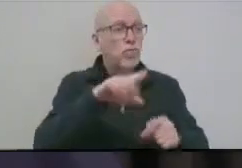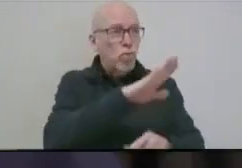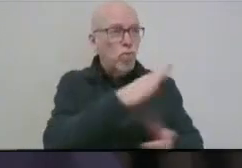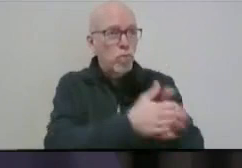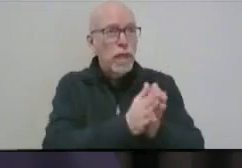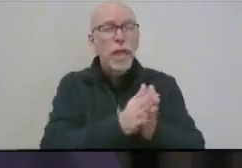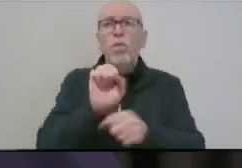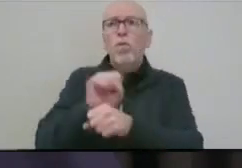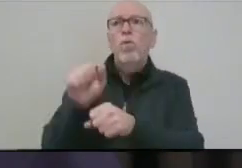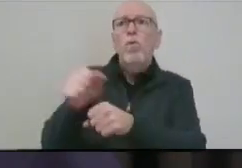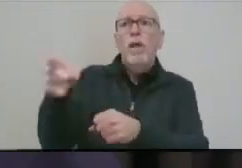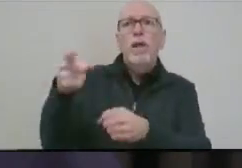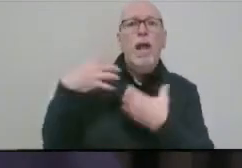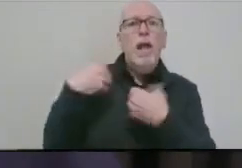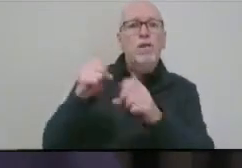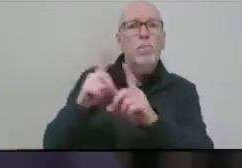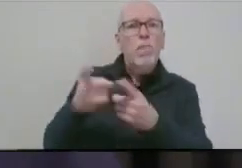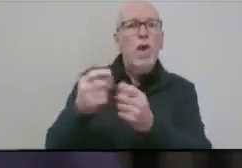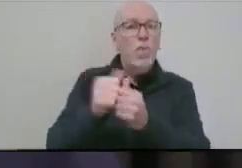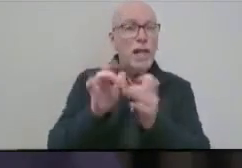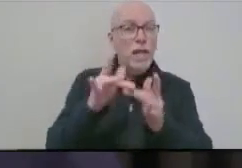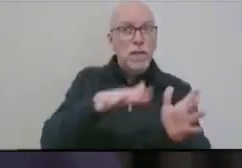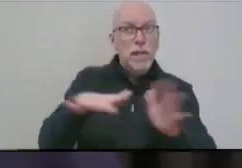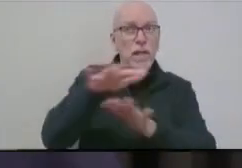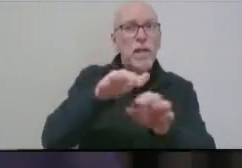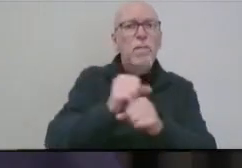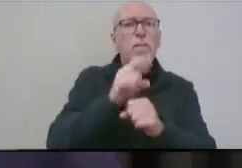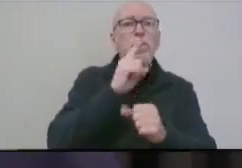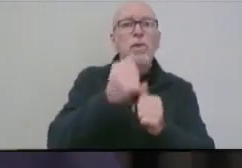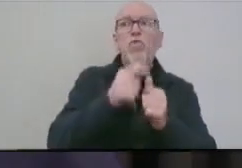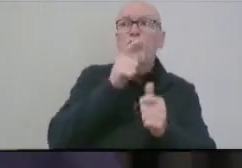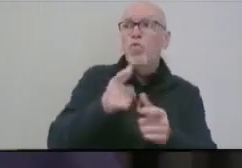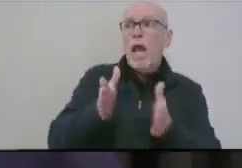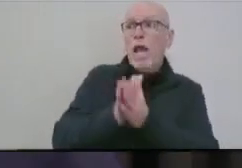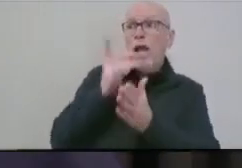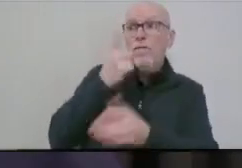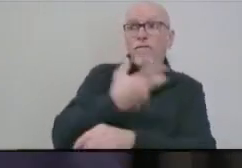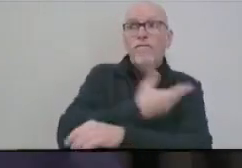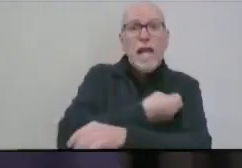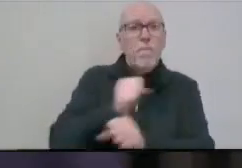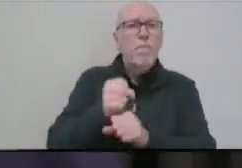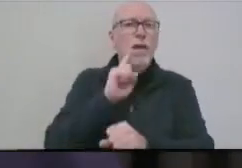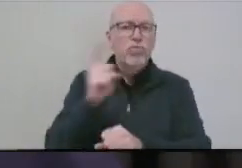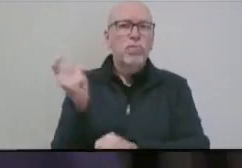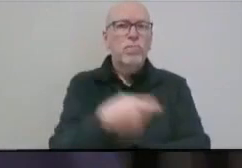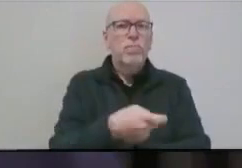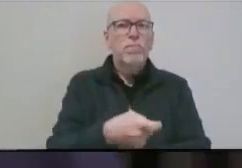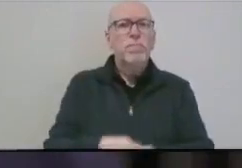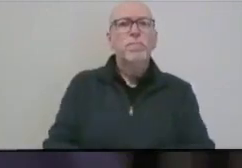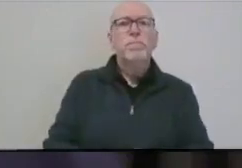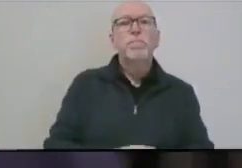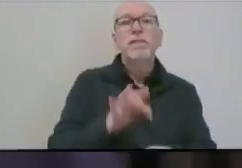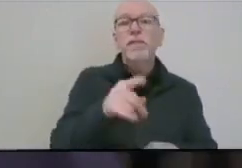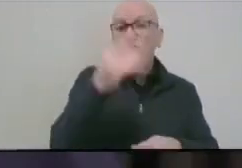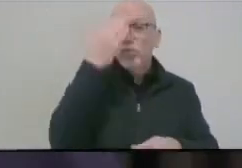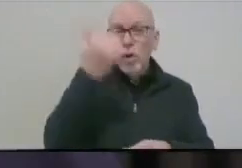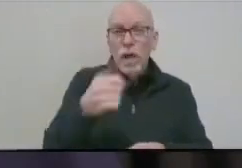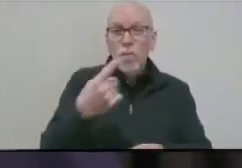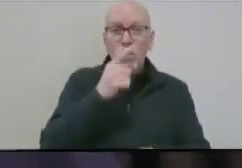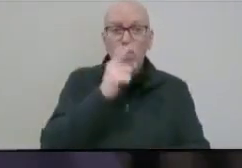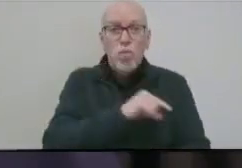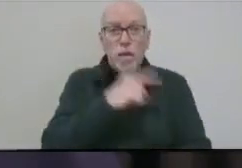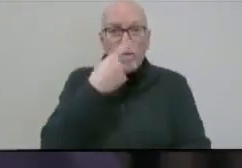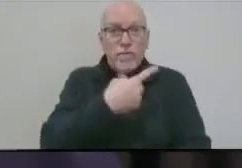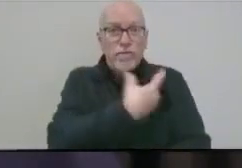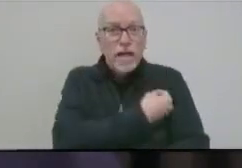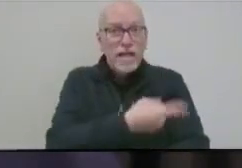and with a new portal to make sure everyone who requests the vaccine is accounted for. If you or anyone you know who is eligible for vaccination